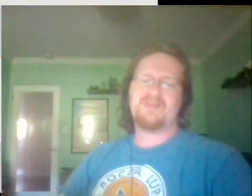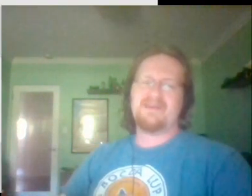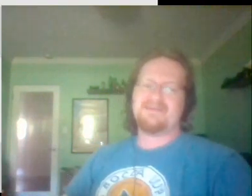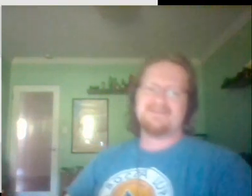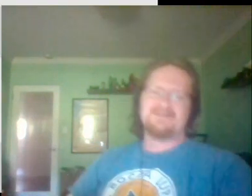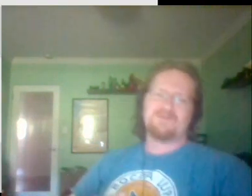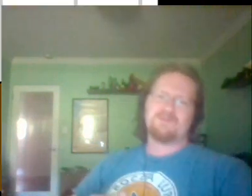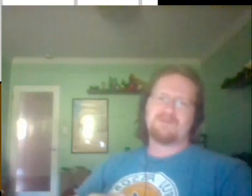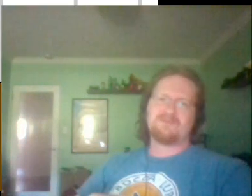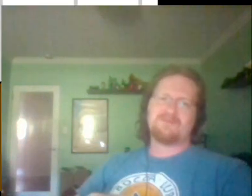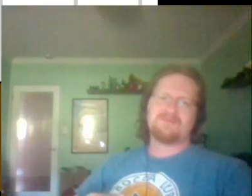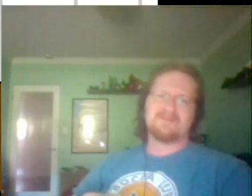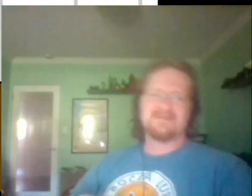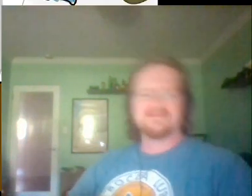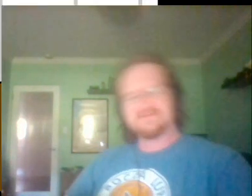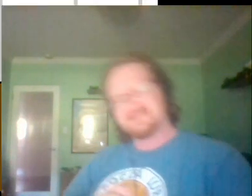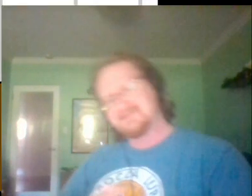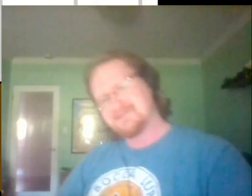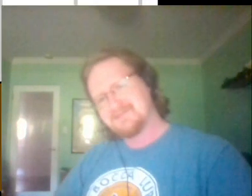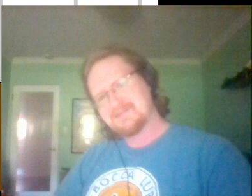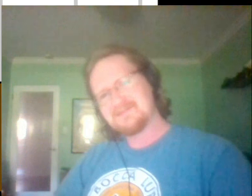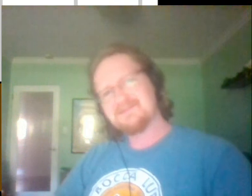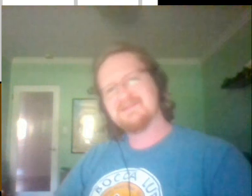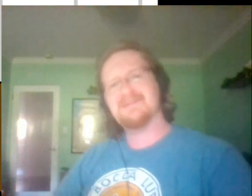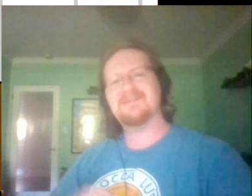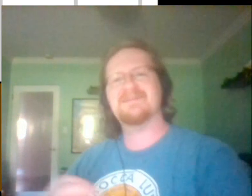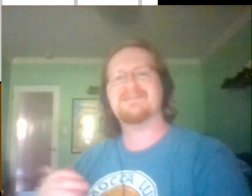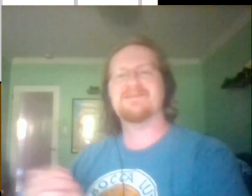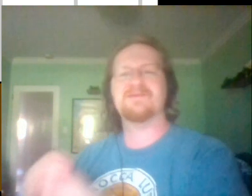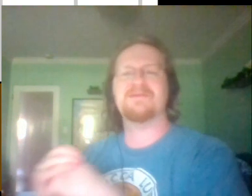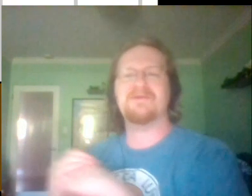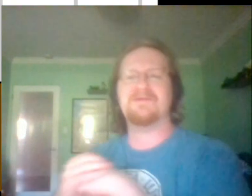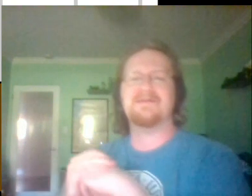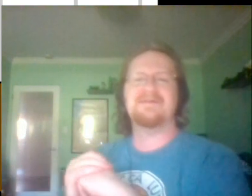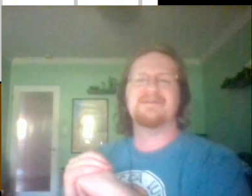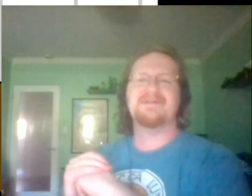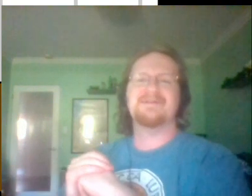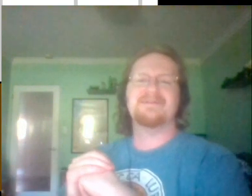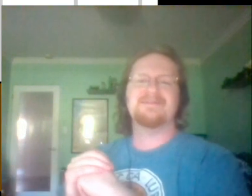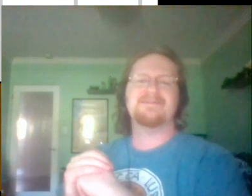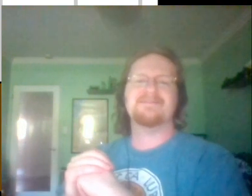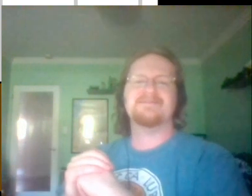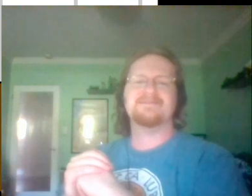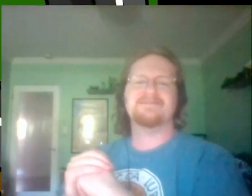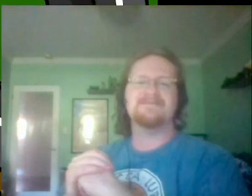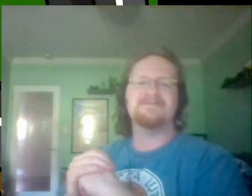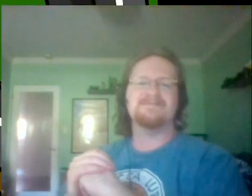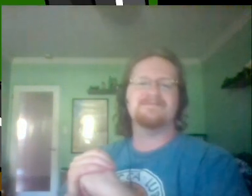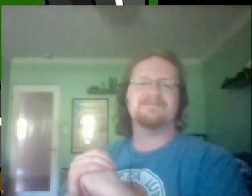Pathetic. Will winter weather chill your cheeks? What's the word, Tyre?